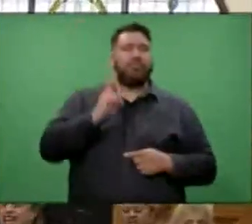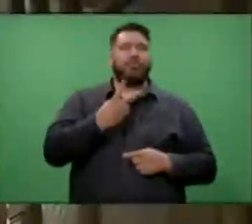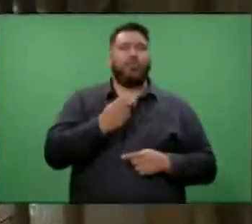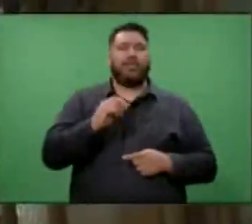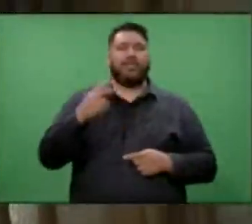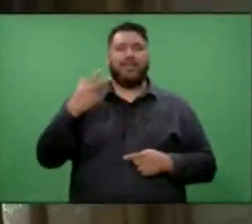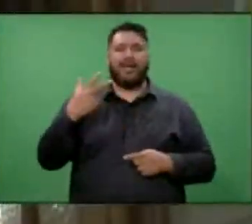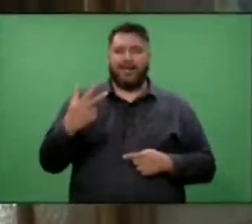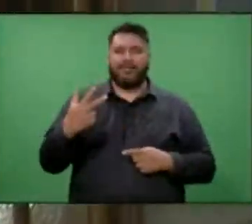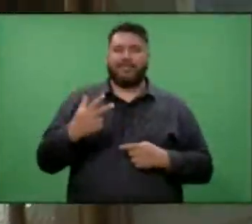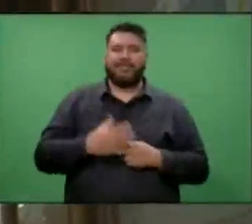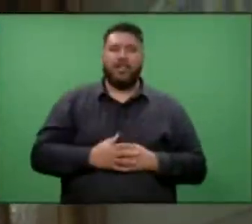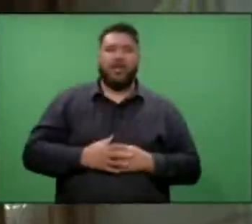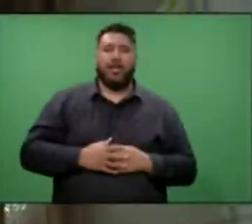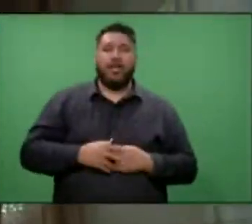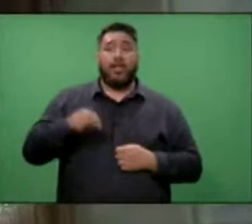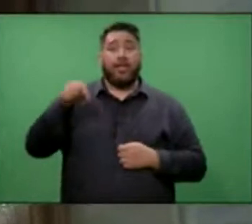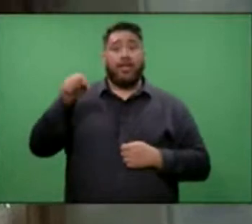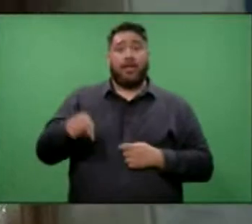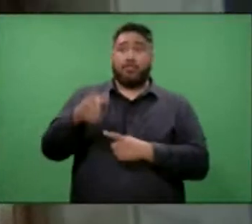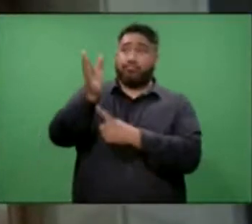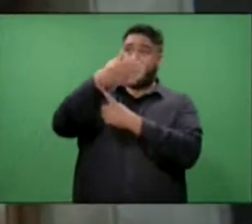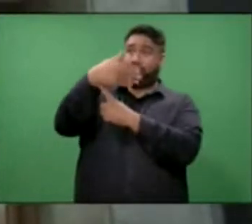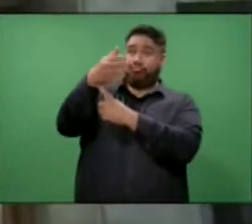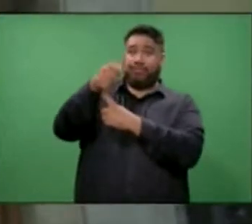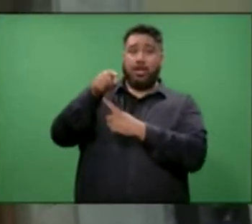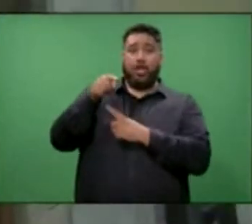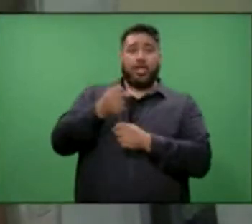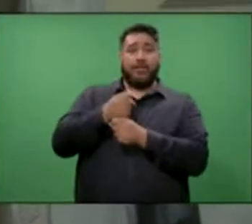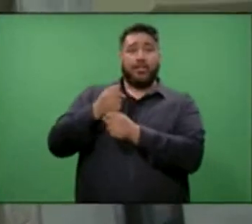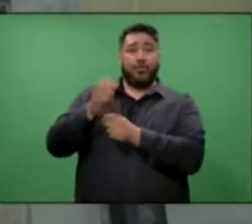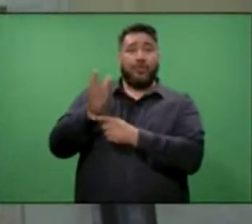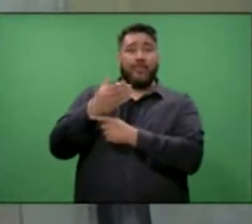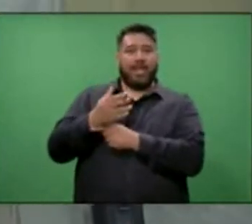third occasion that it's been flown at the state opening of Parliament.